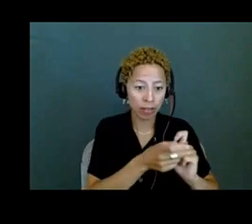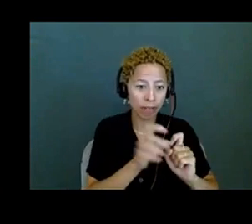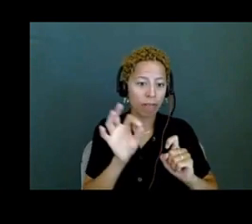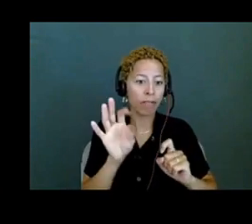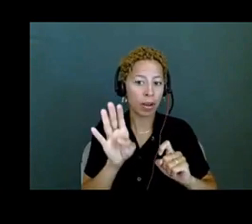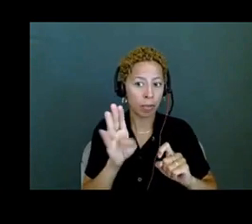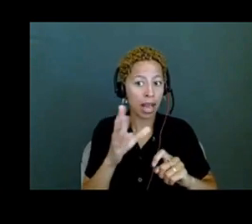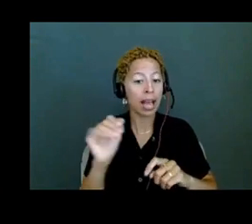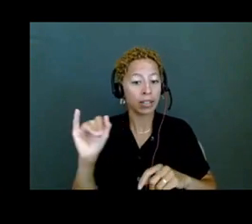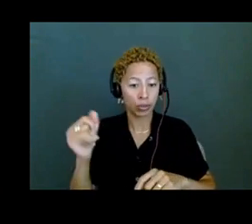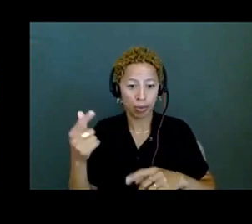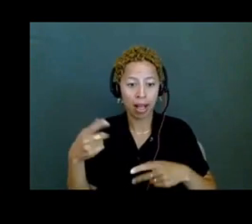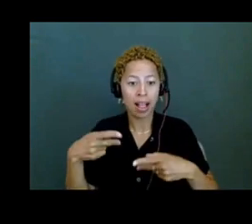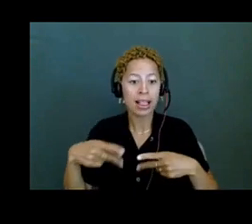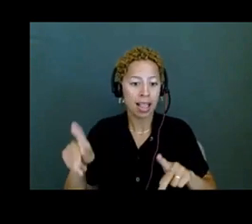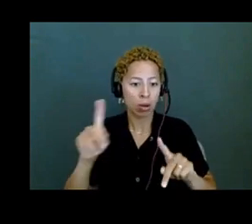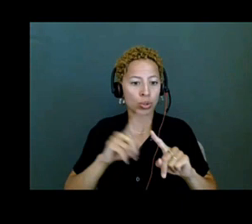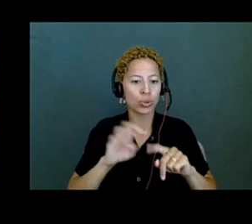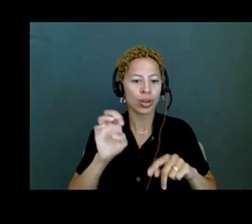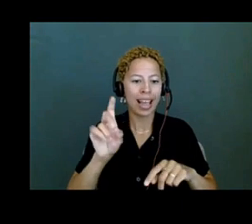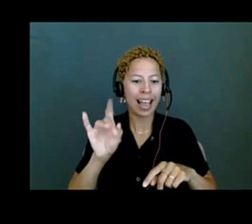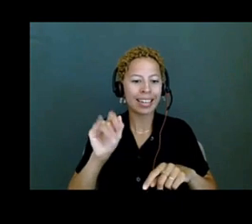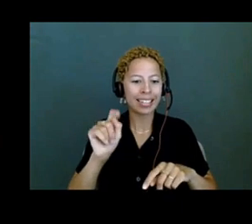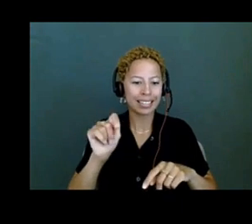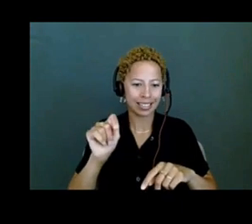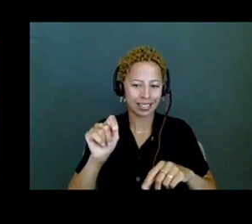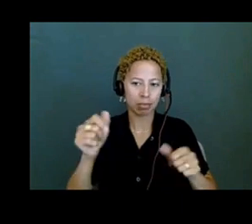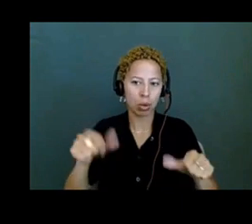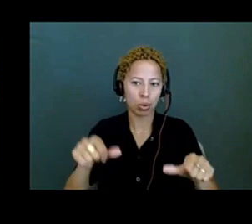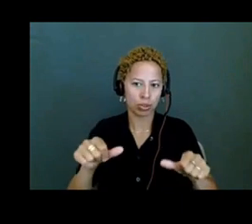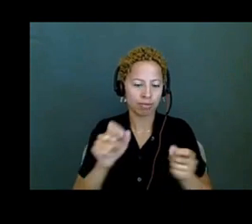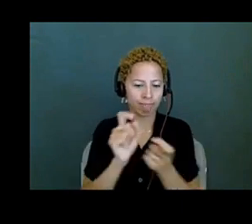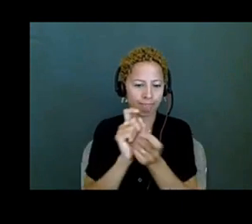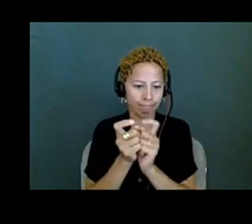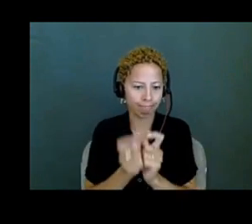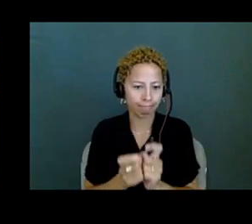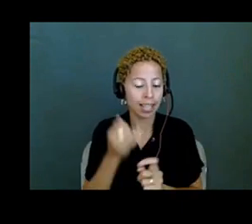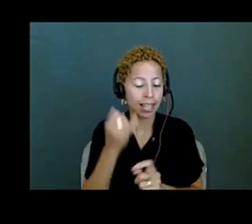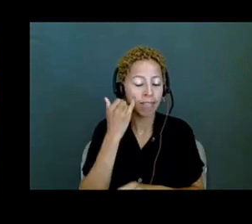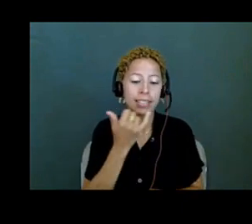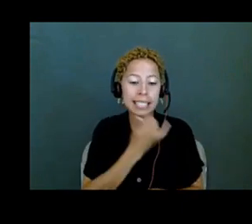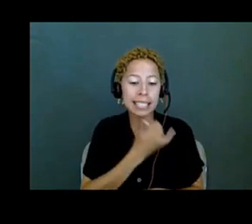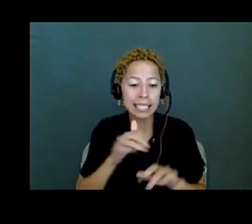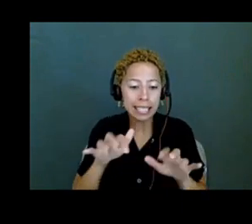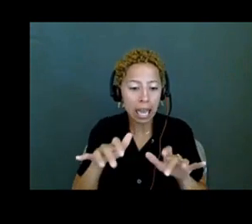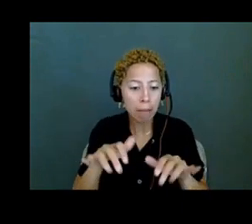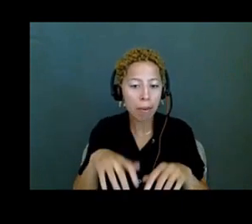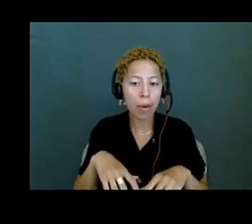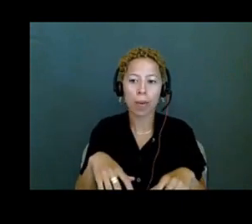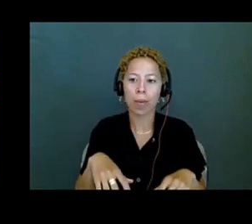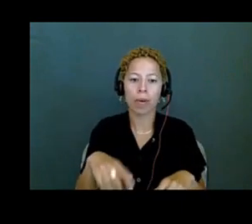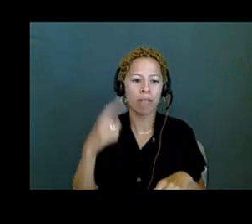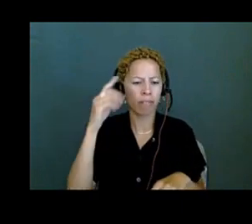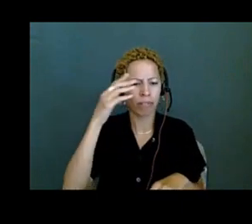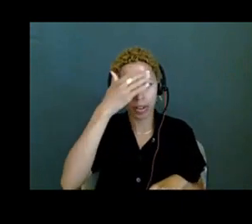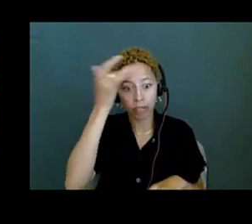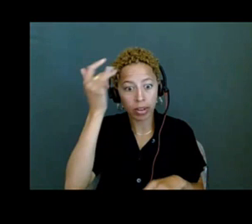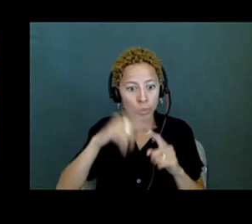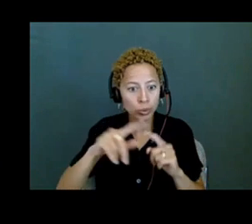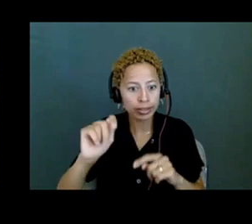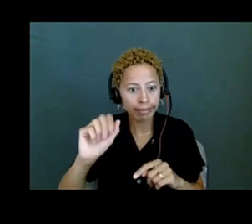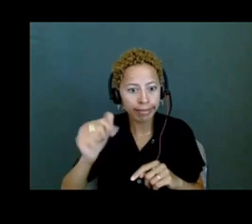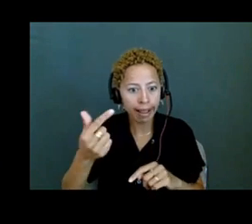and Instagram allows you to go back and edit your posts. So if you typos, forgot to tag somebody or someone, you can go back